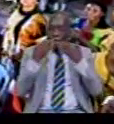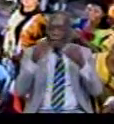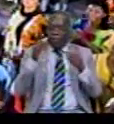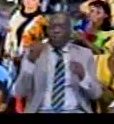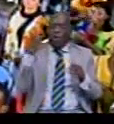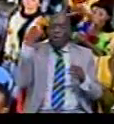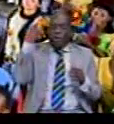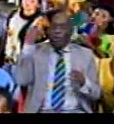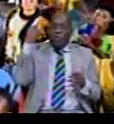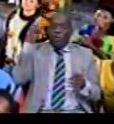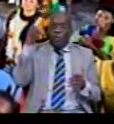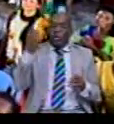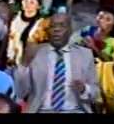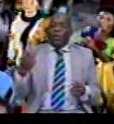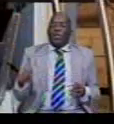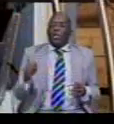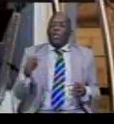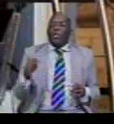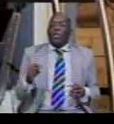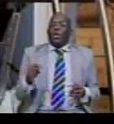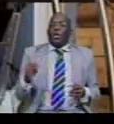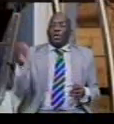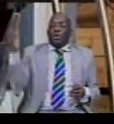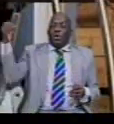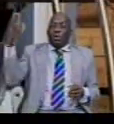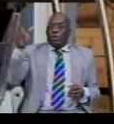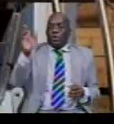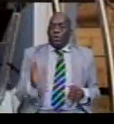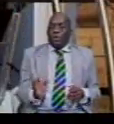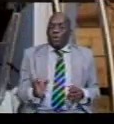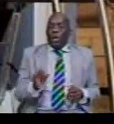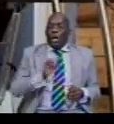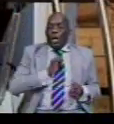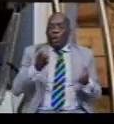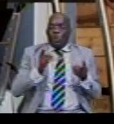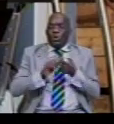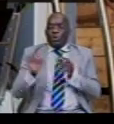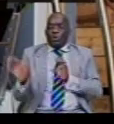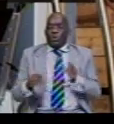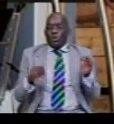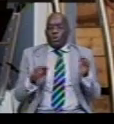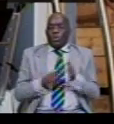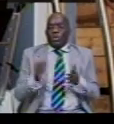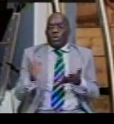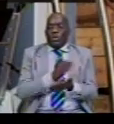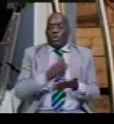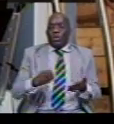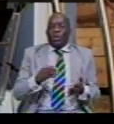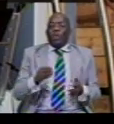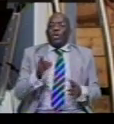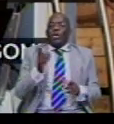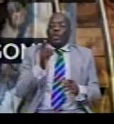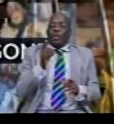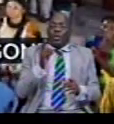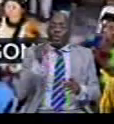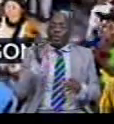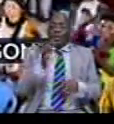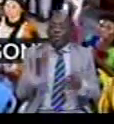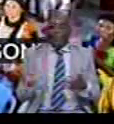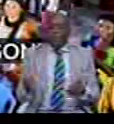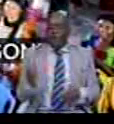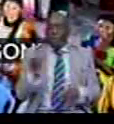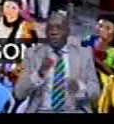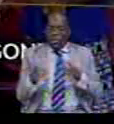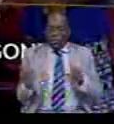set, one that everyone here will know. And I want you to go ahead and worship with me, sing with me. Amazing grace, my chains are gone.